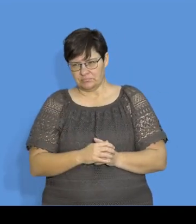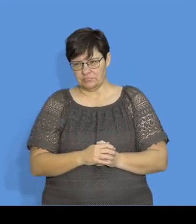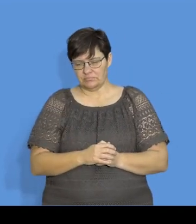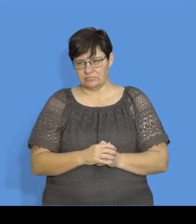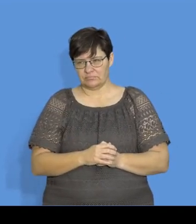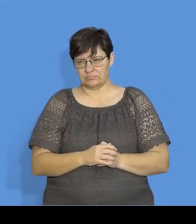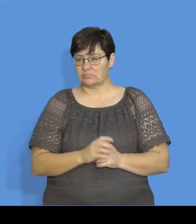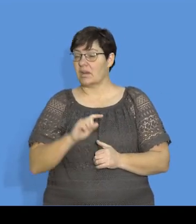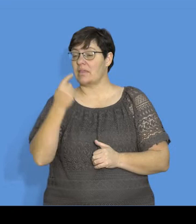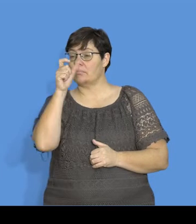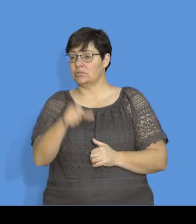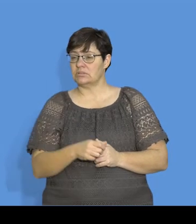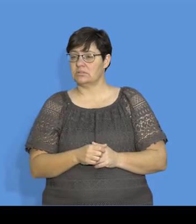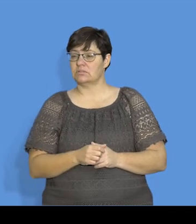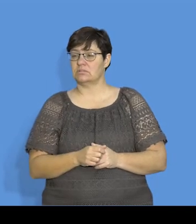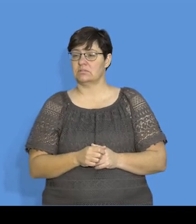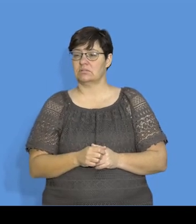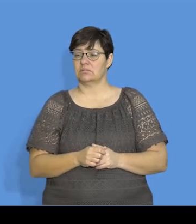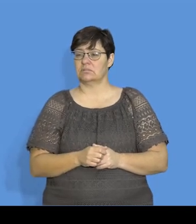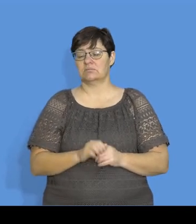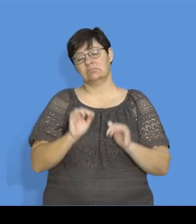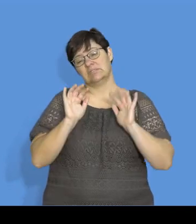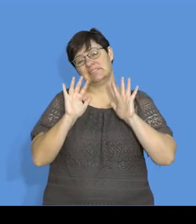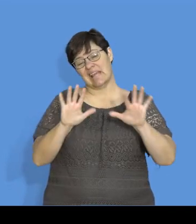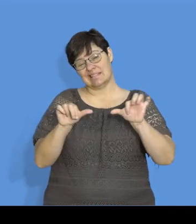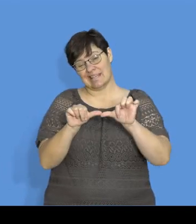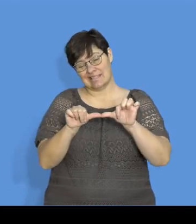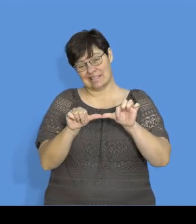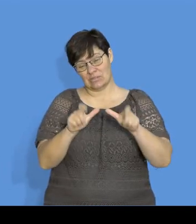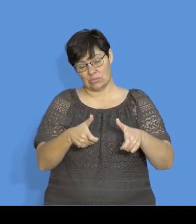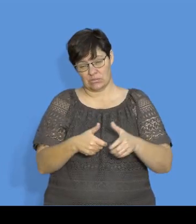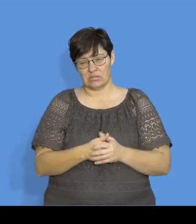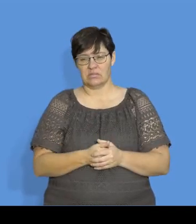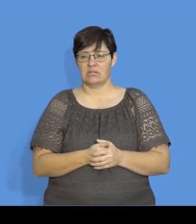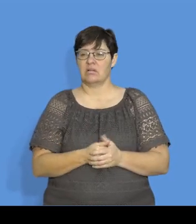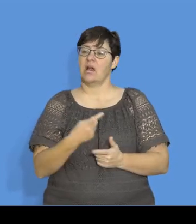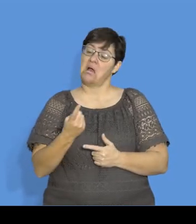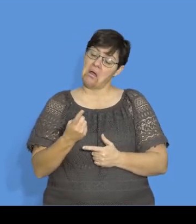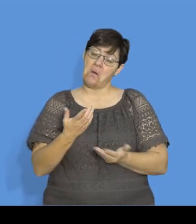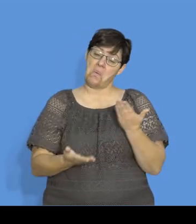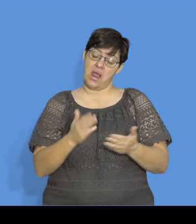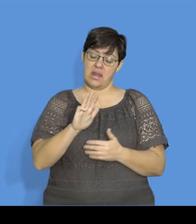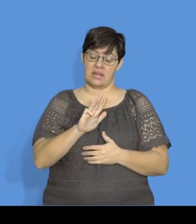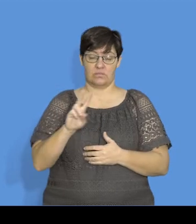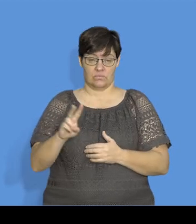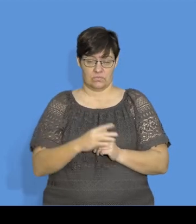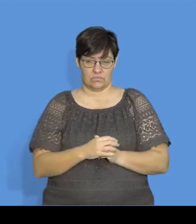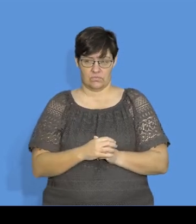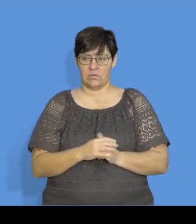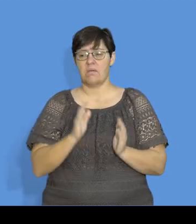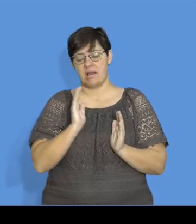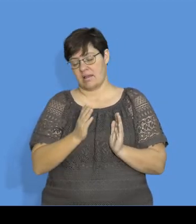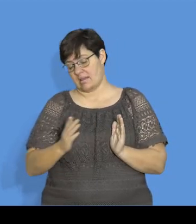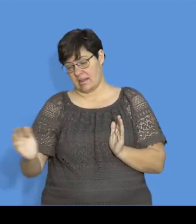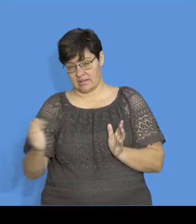68. Another person also you can see there was shoe size 10, weight 92, and